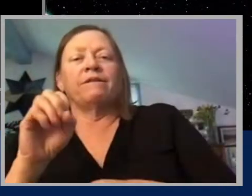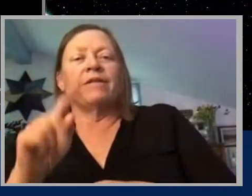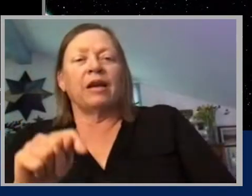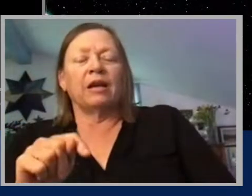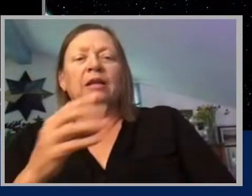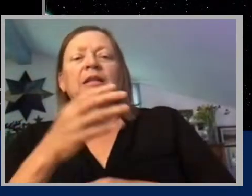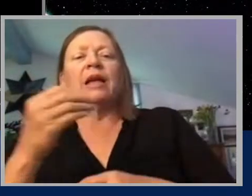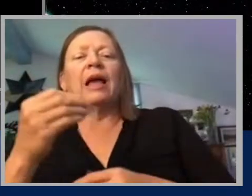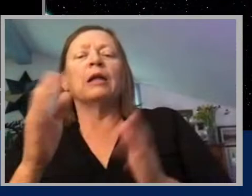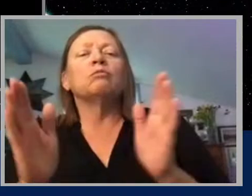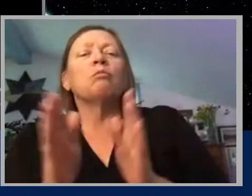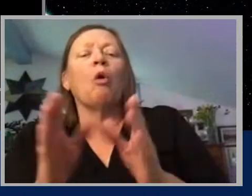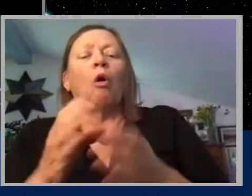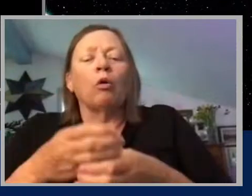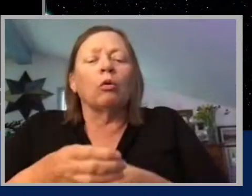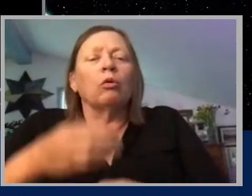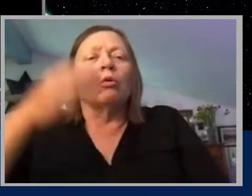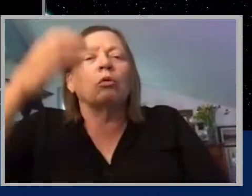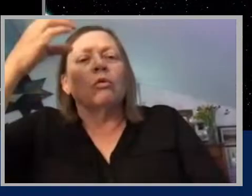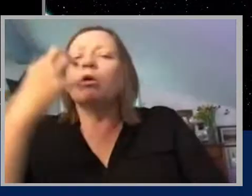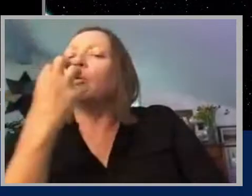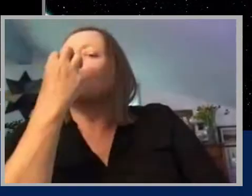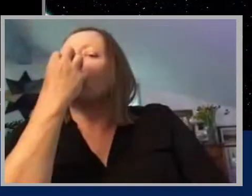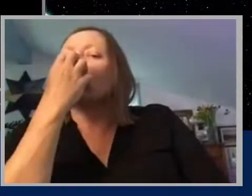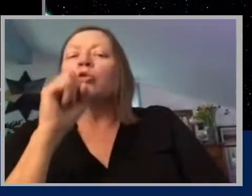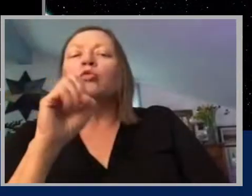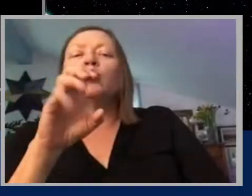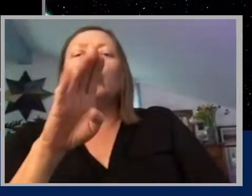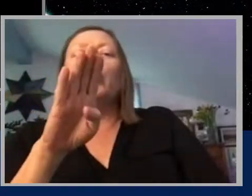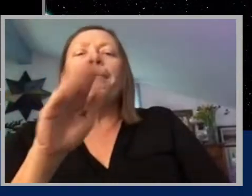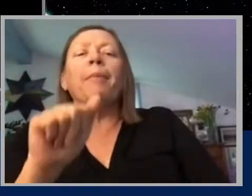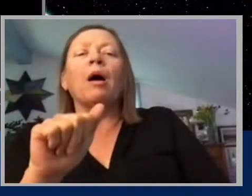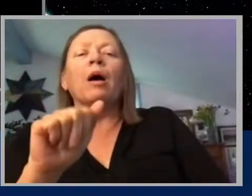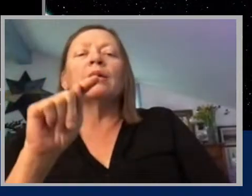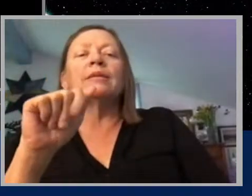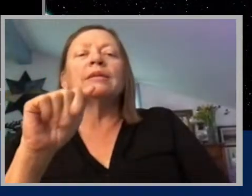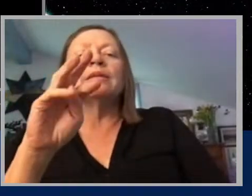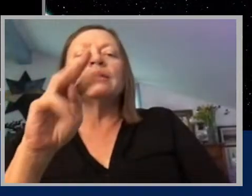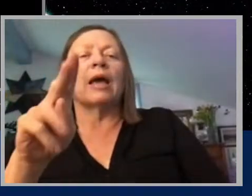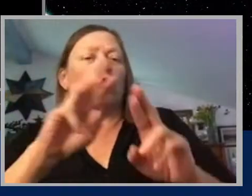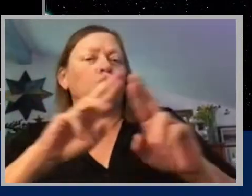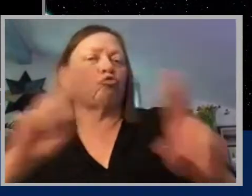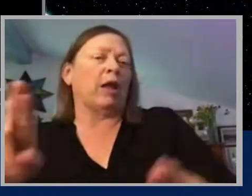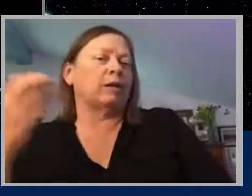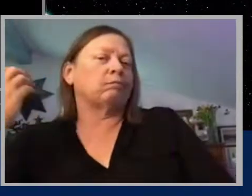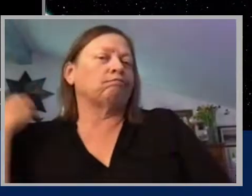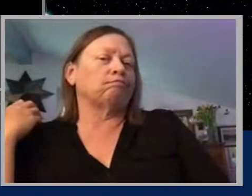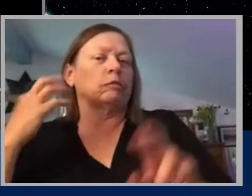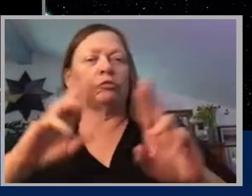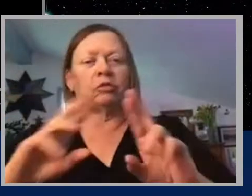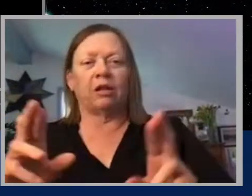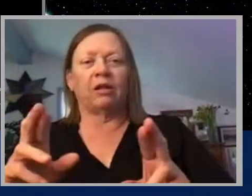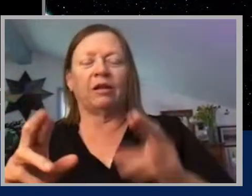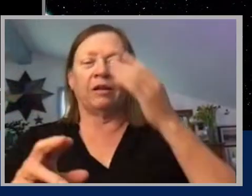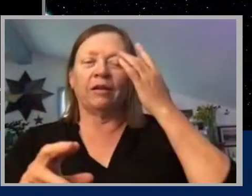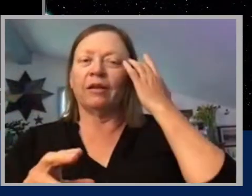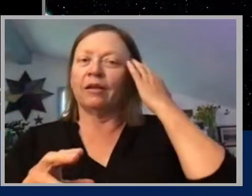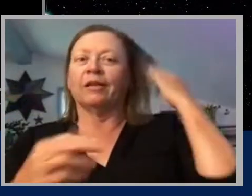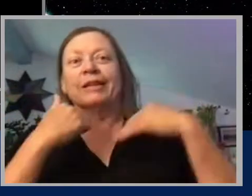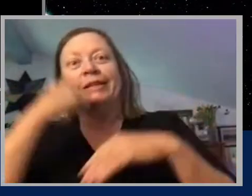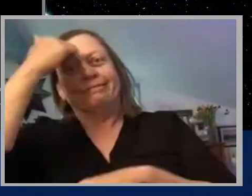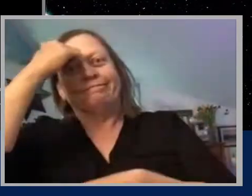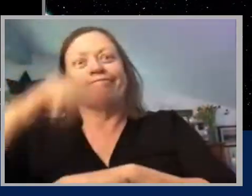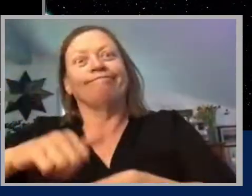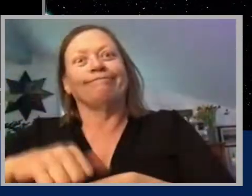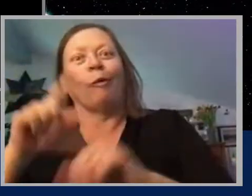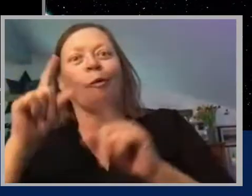that we can use. God forbid this should happen. But we train in case so that you have some experience to fall back on if